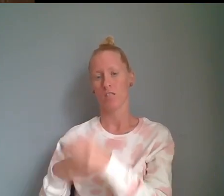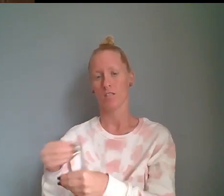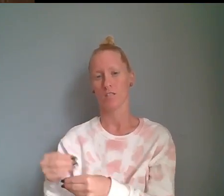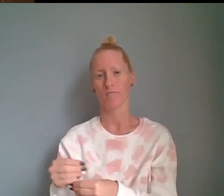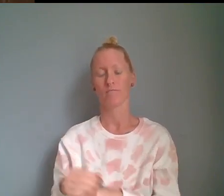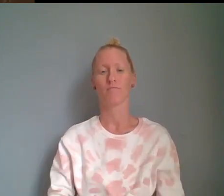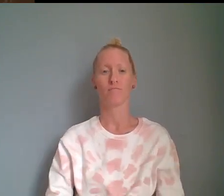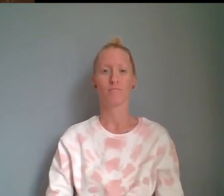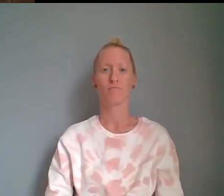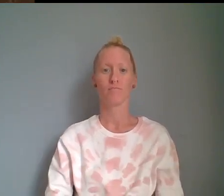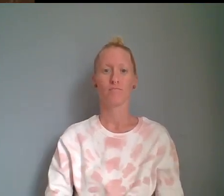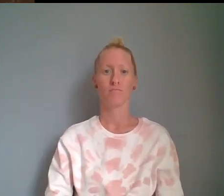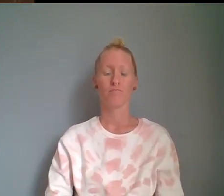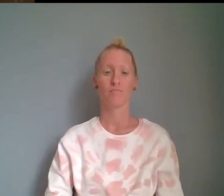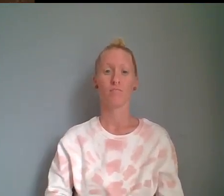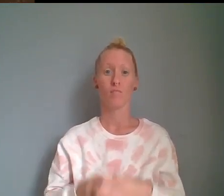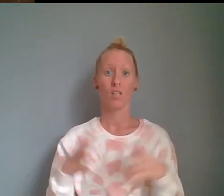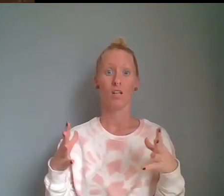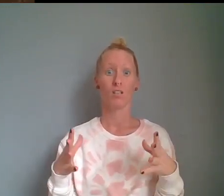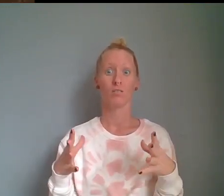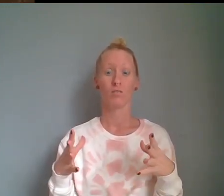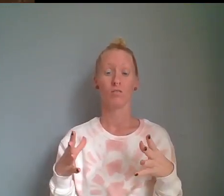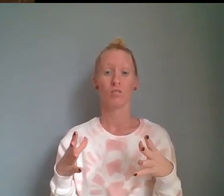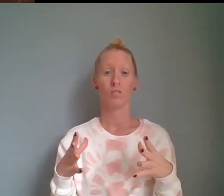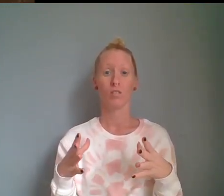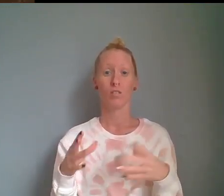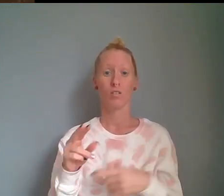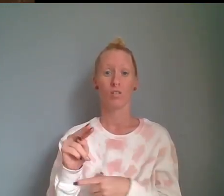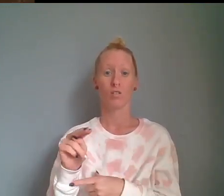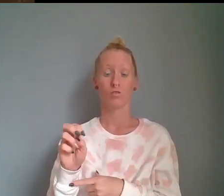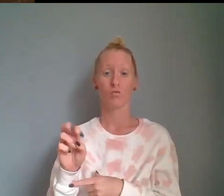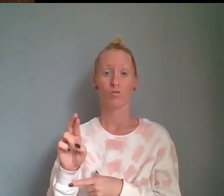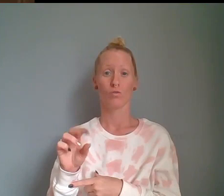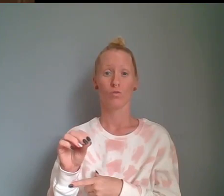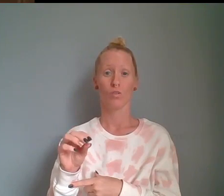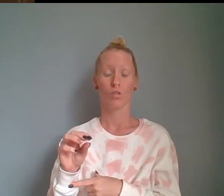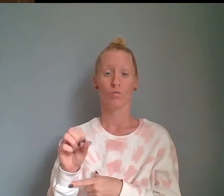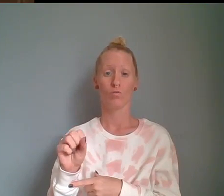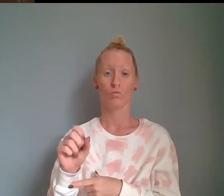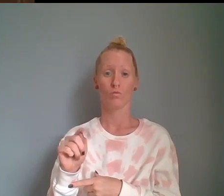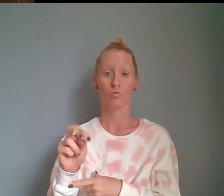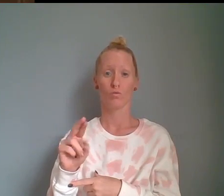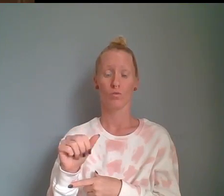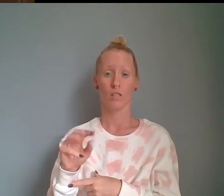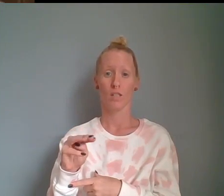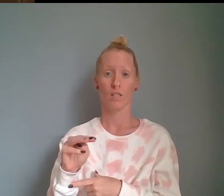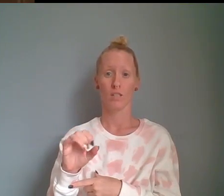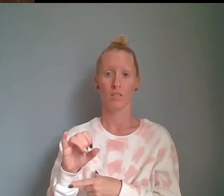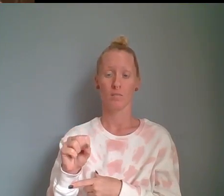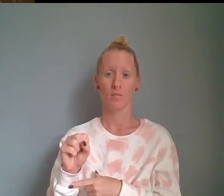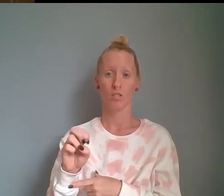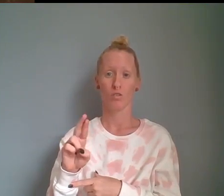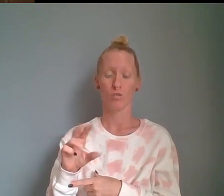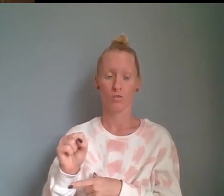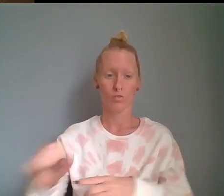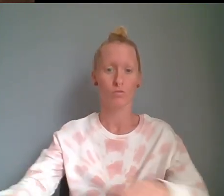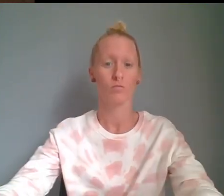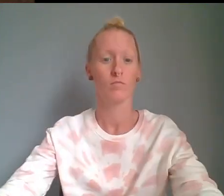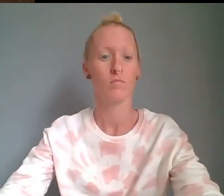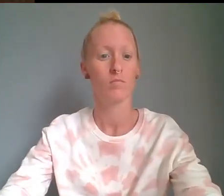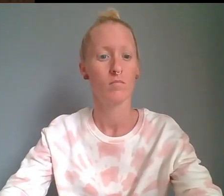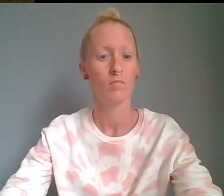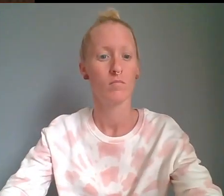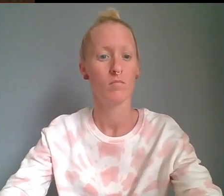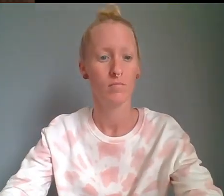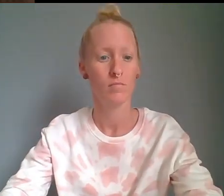There are also a number of neurotransmitters that have been implicated in the mood disorders. And the class of neurotransmitters that's been researched